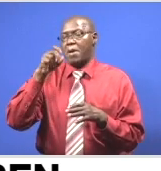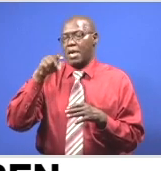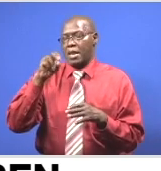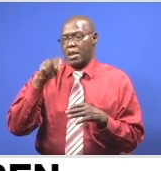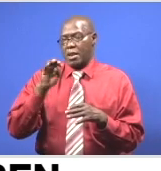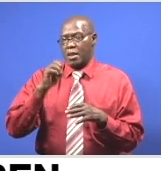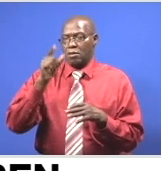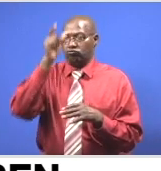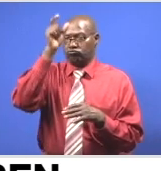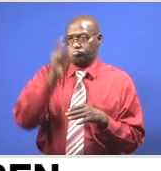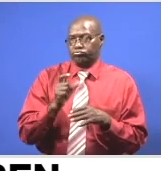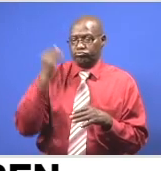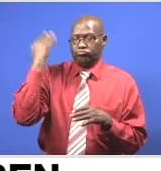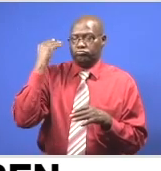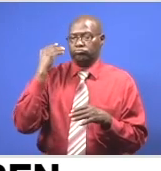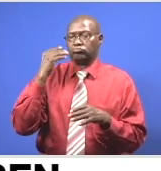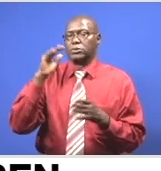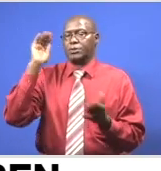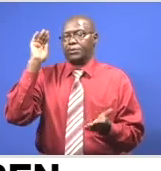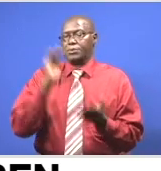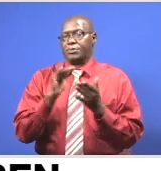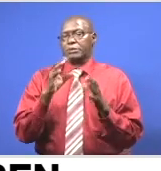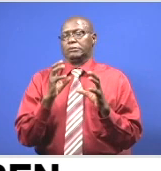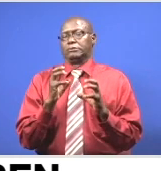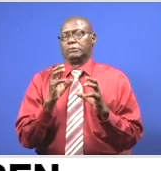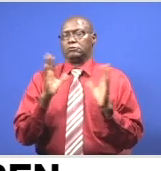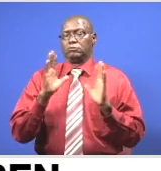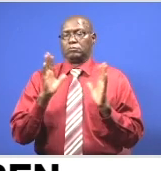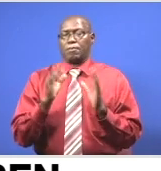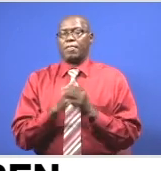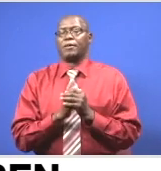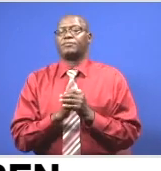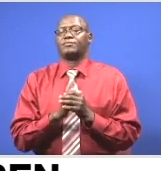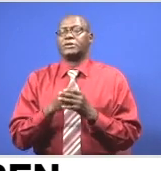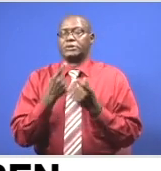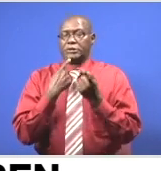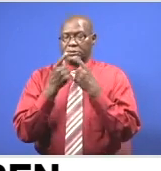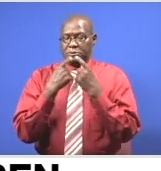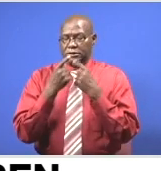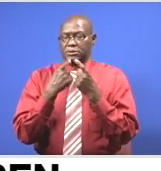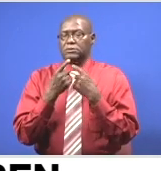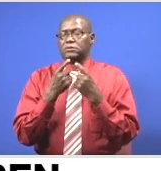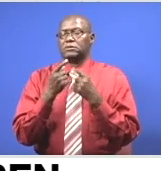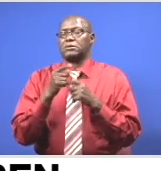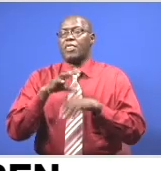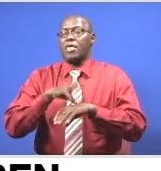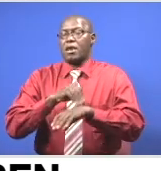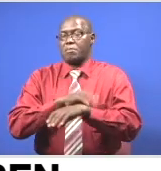it reduces that stiffness. A speech therapist has a role to play in the development of